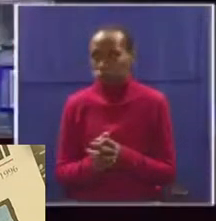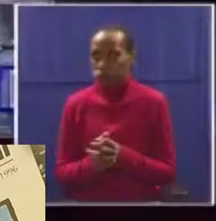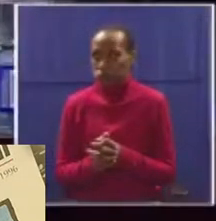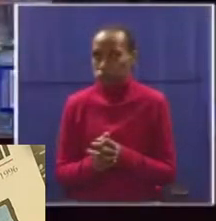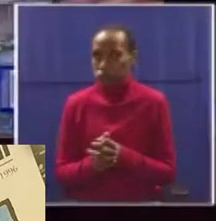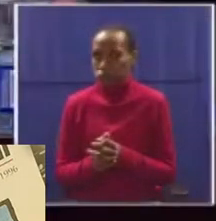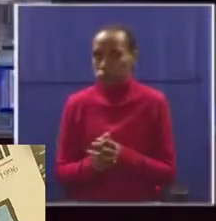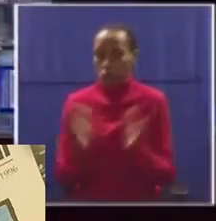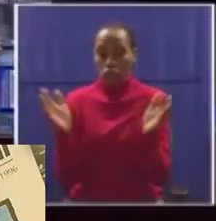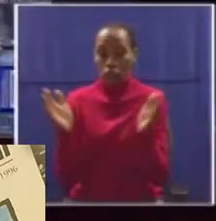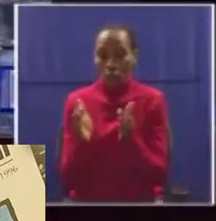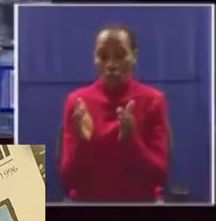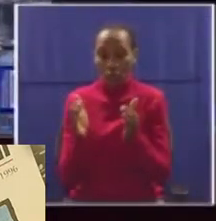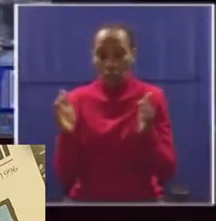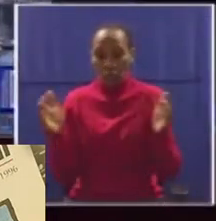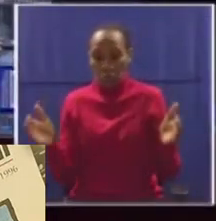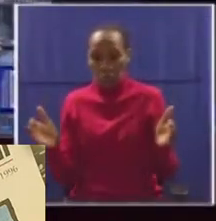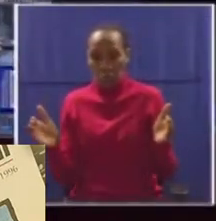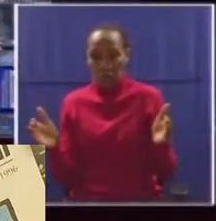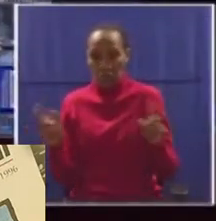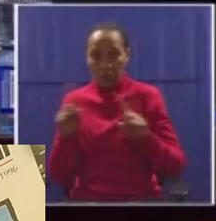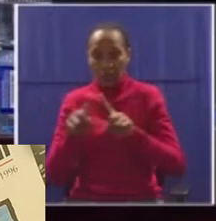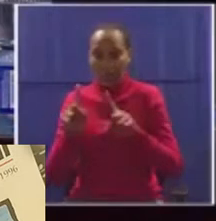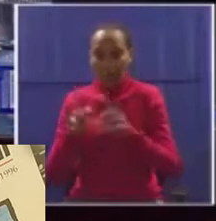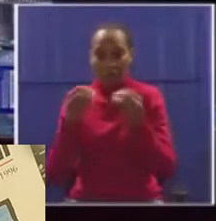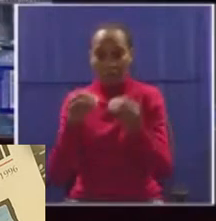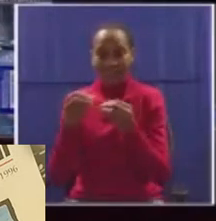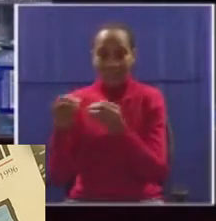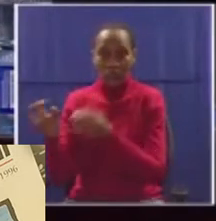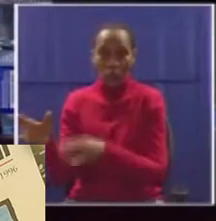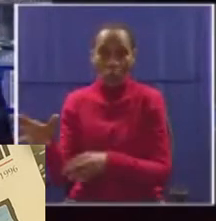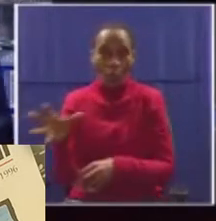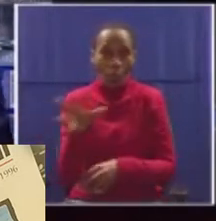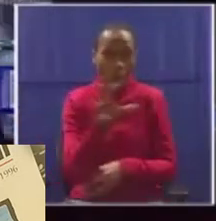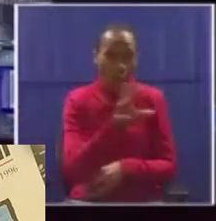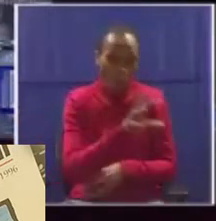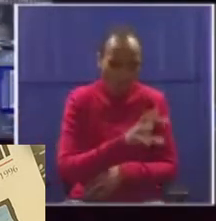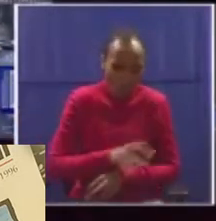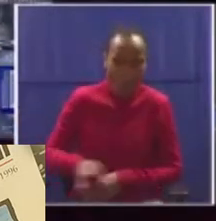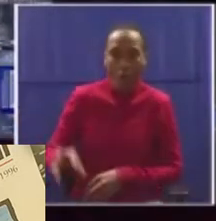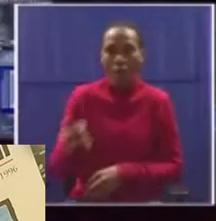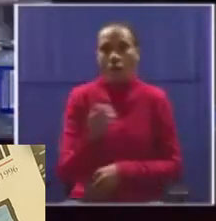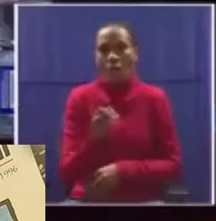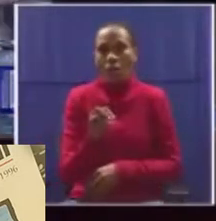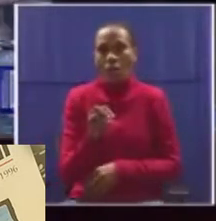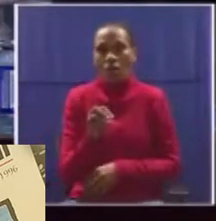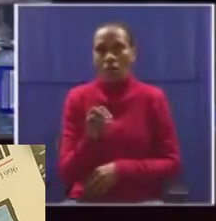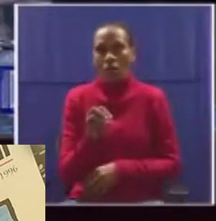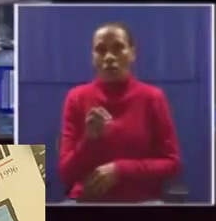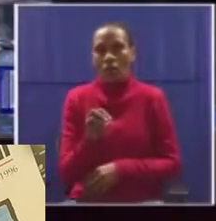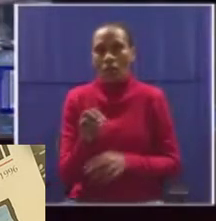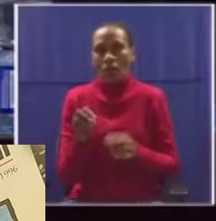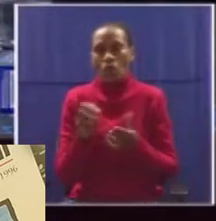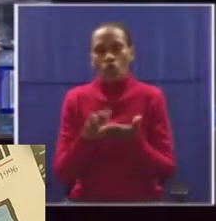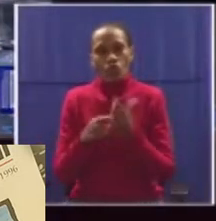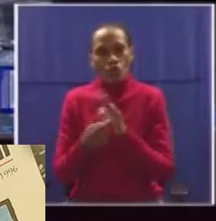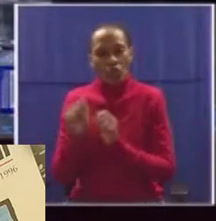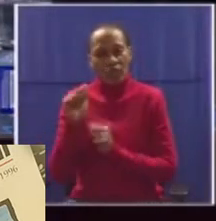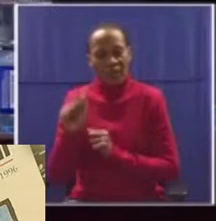small medium and micro Enterprises and cooperatives from a vital